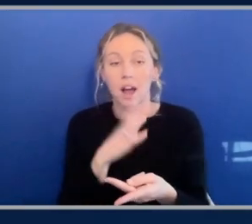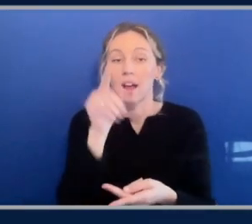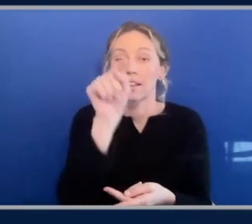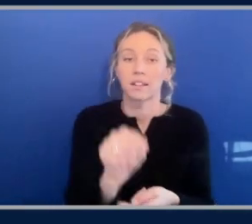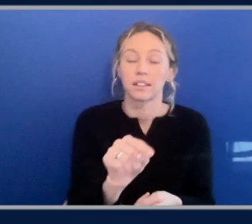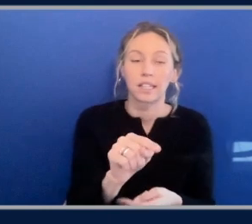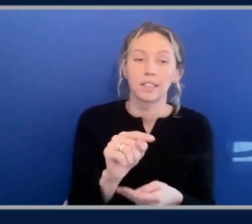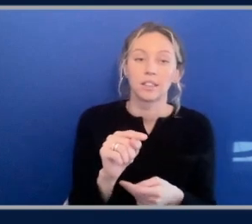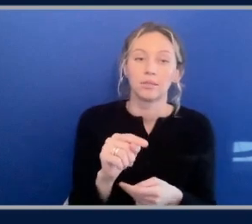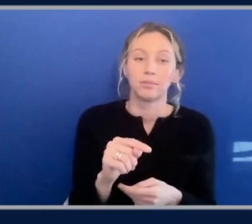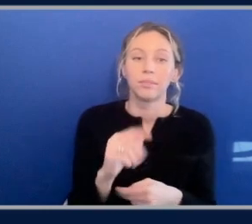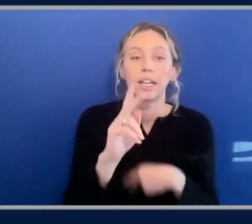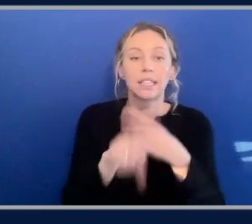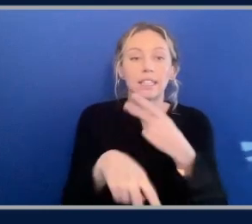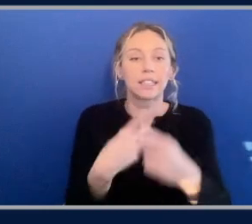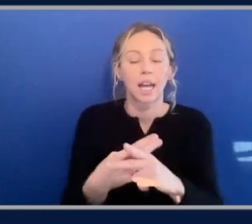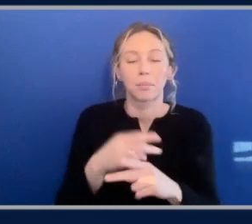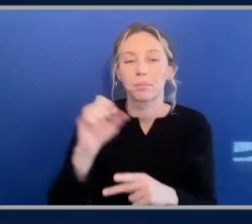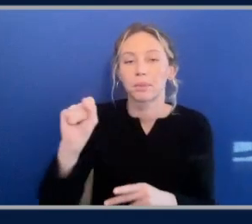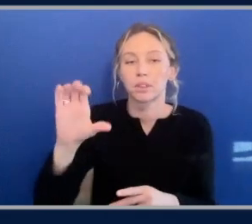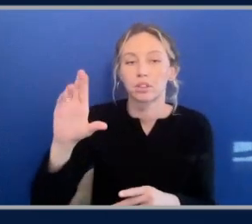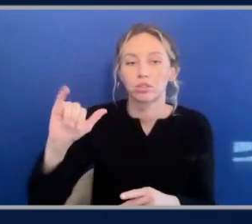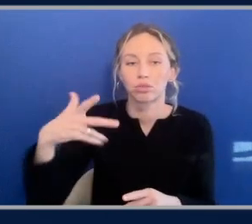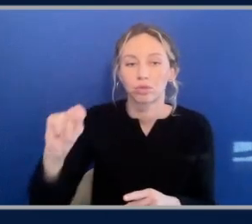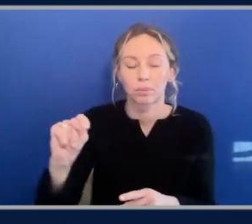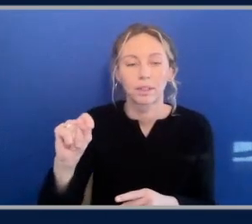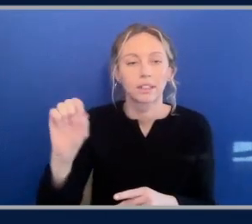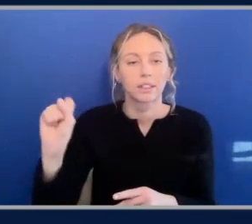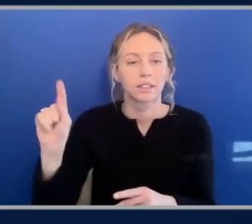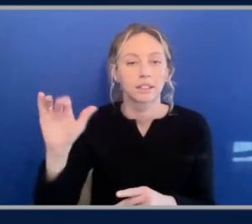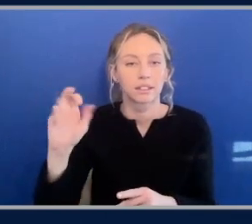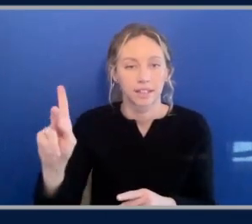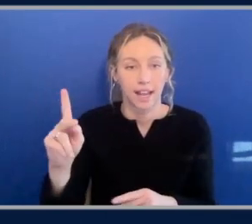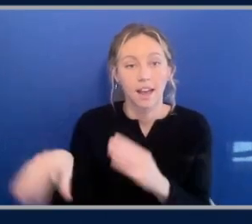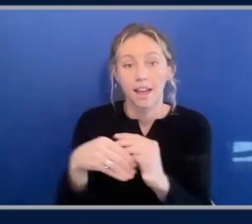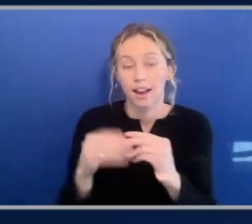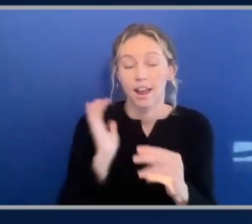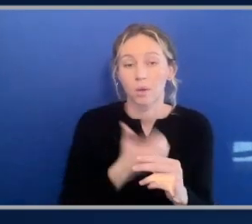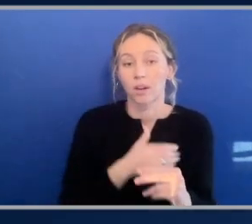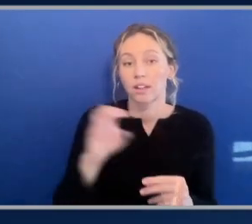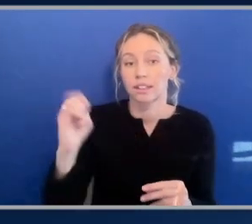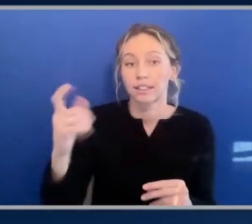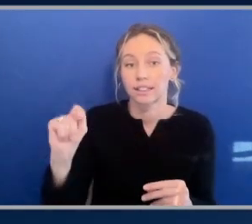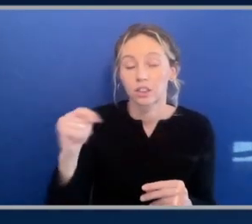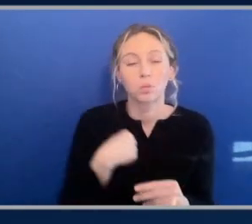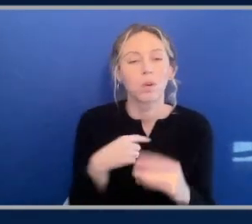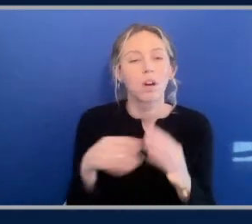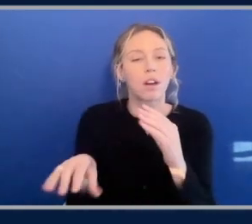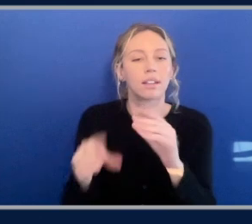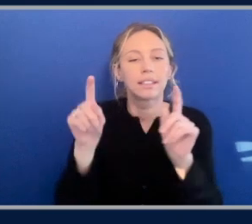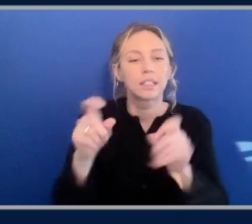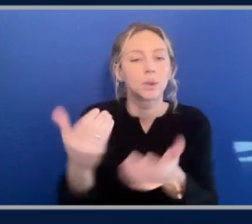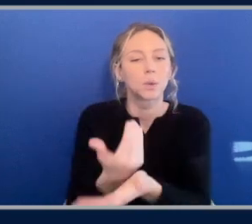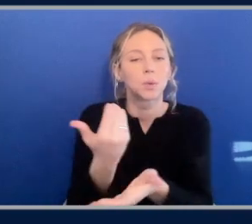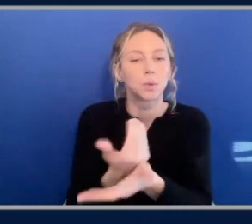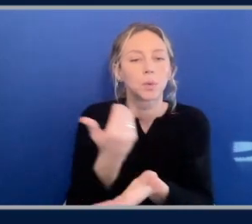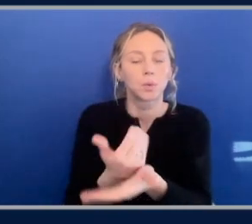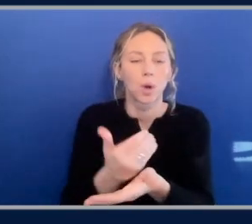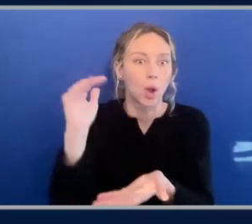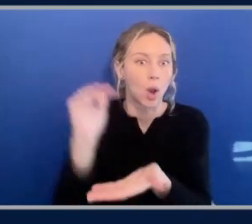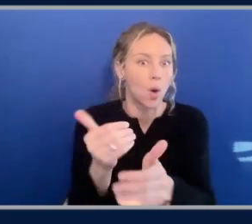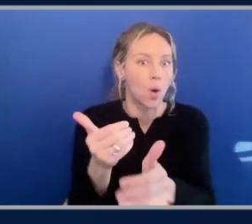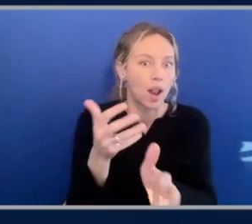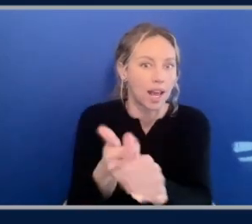a TypeScript stack. Yep. So I'm adding some Datadog things. We're adding our extension. This is when we were testing out our new, brand new low latency Lambda extension.